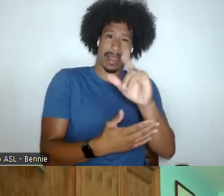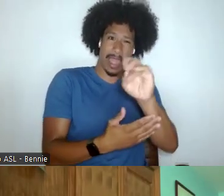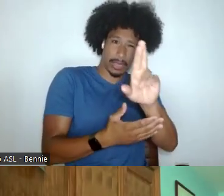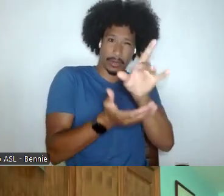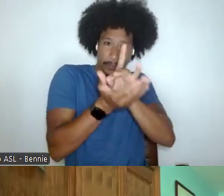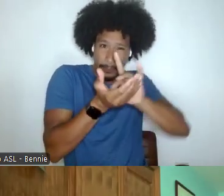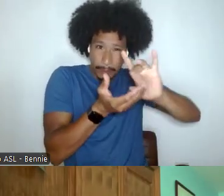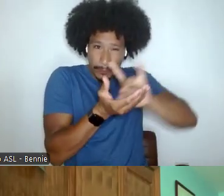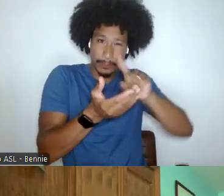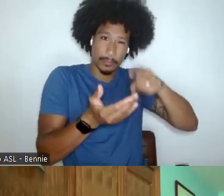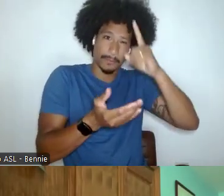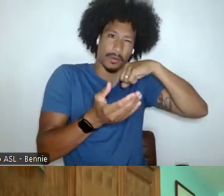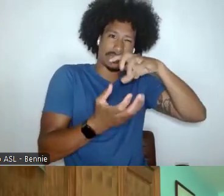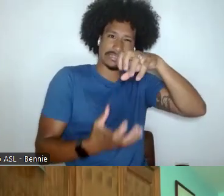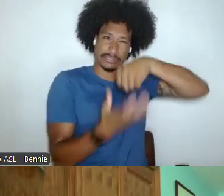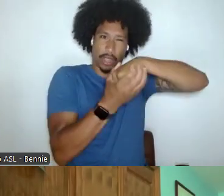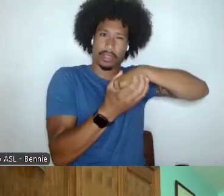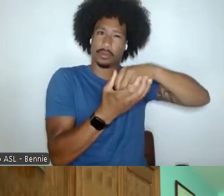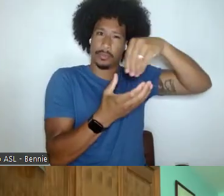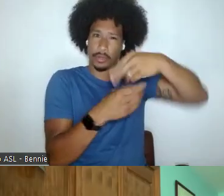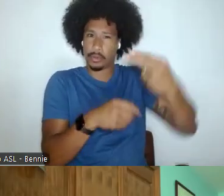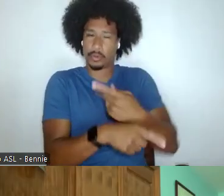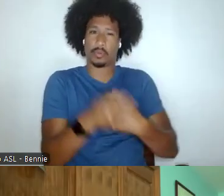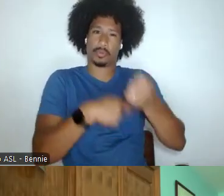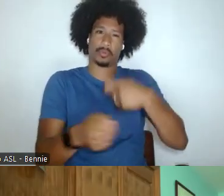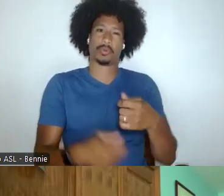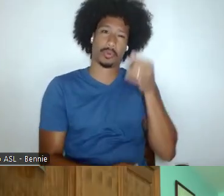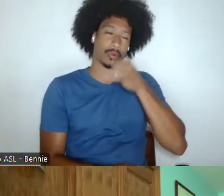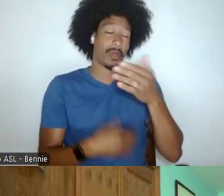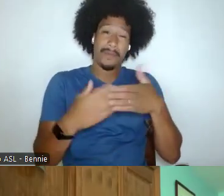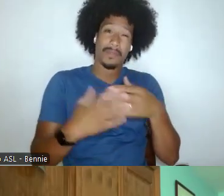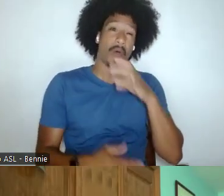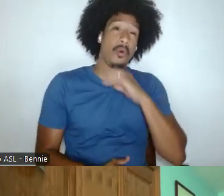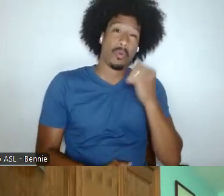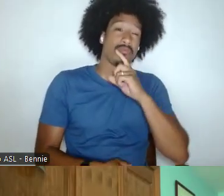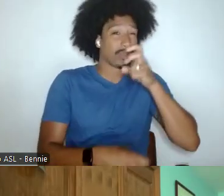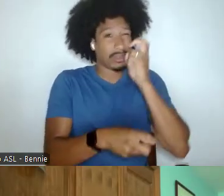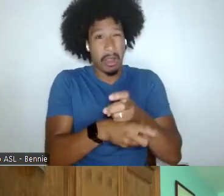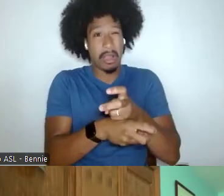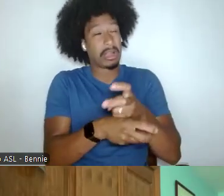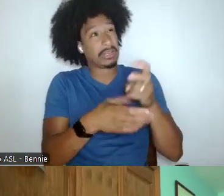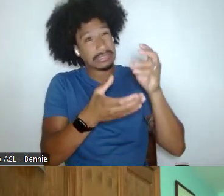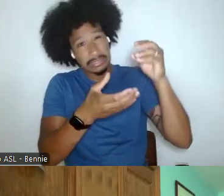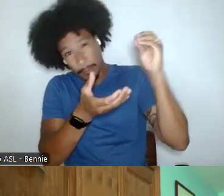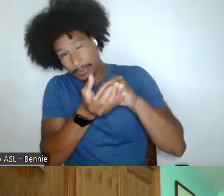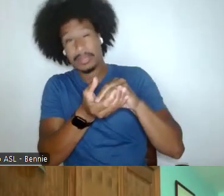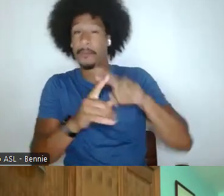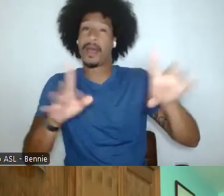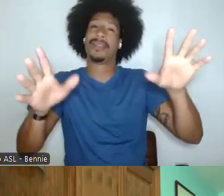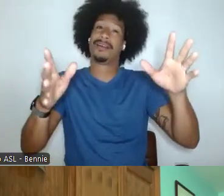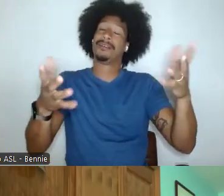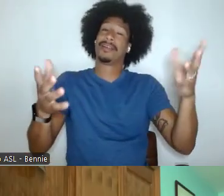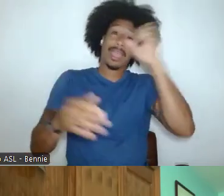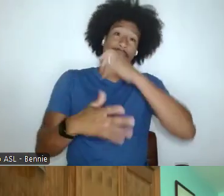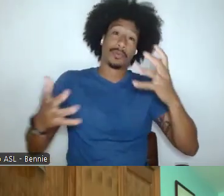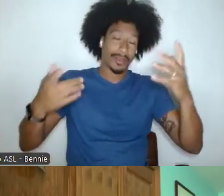in the old one. The old one was really hard to get in. And and we did it, and I'm back in